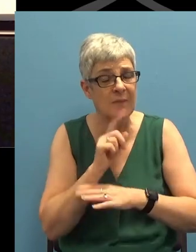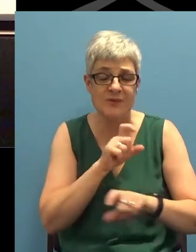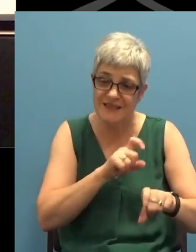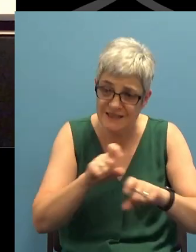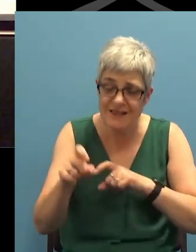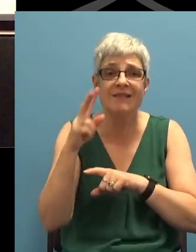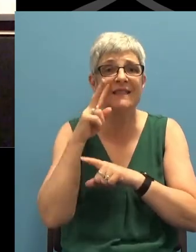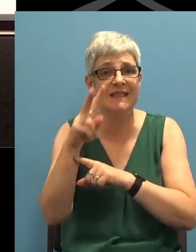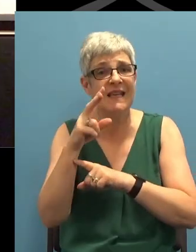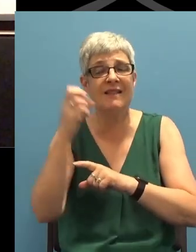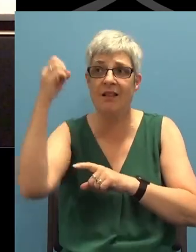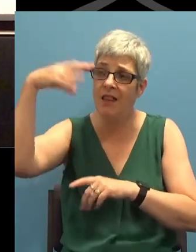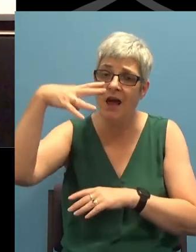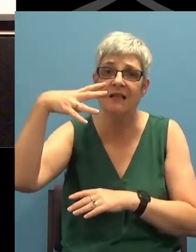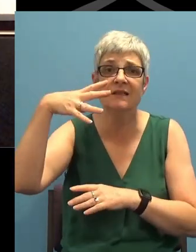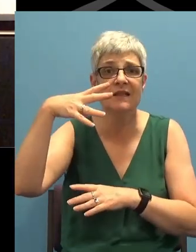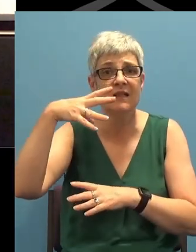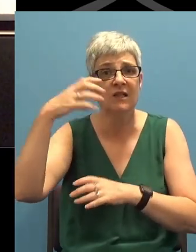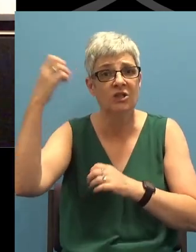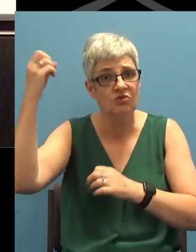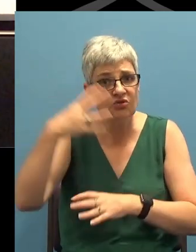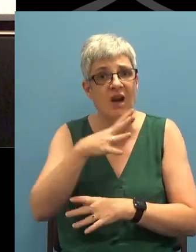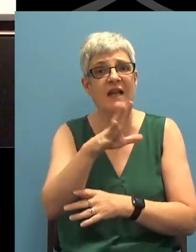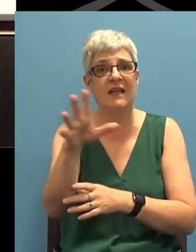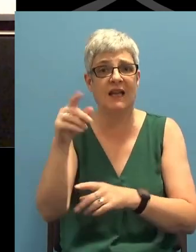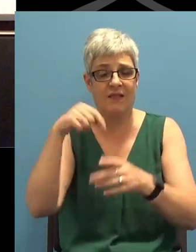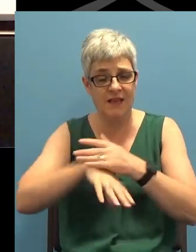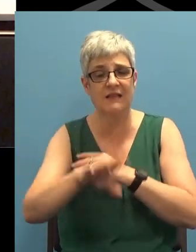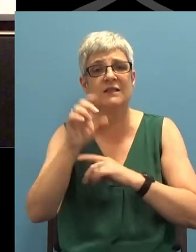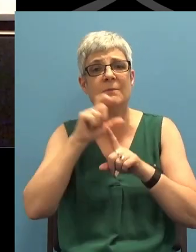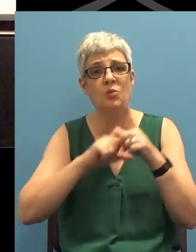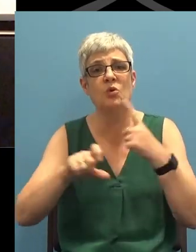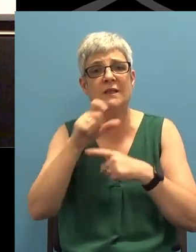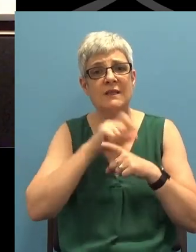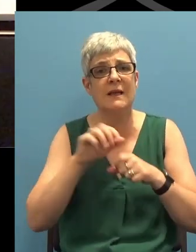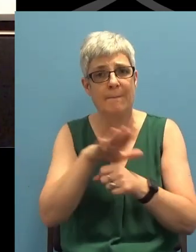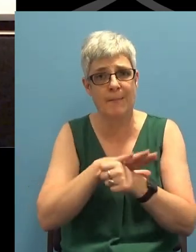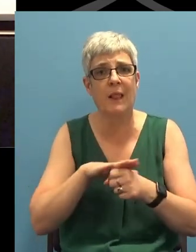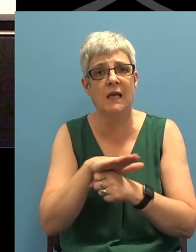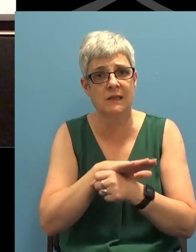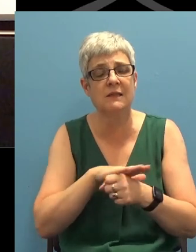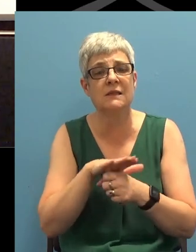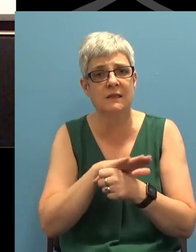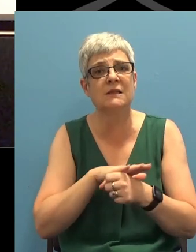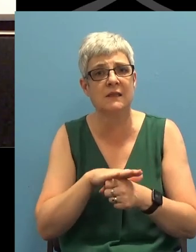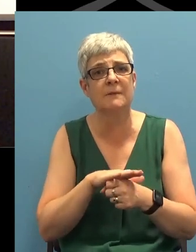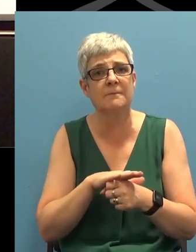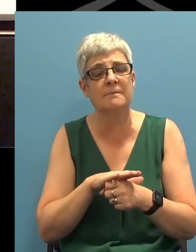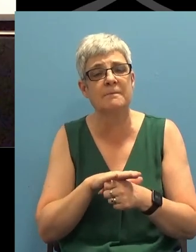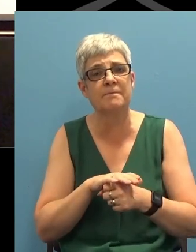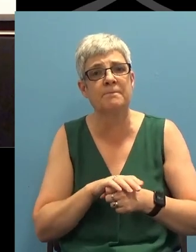the light that you give us shining in this community and in this place.